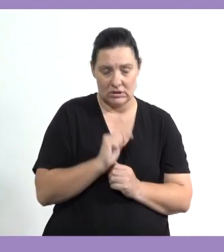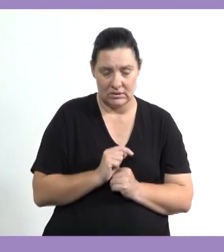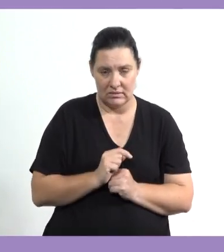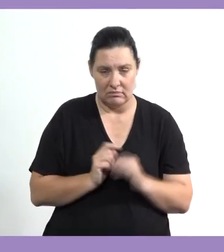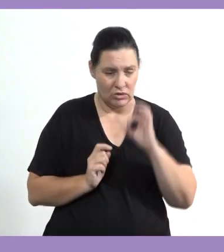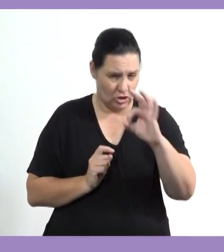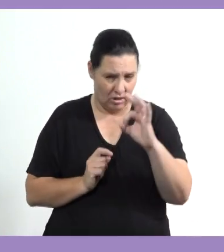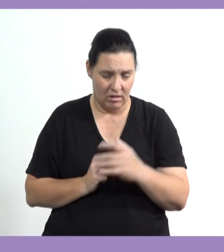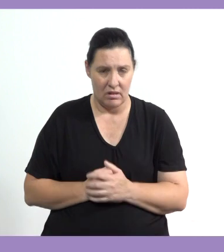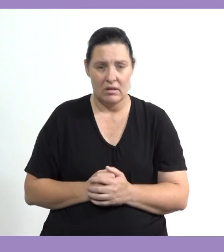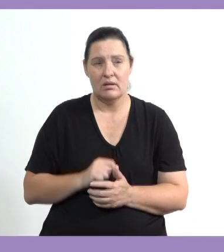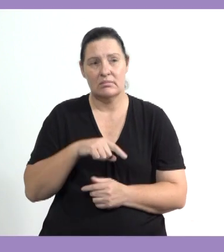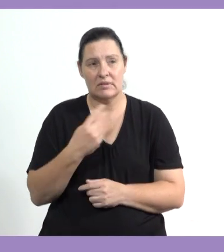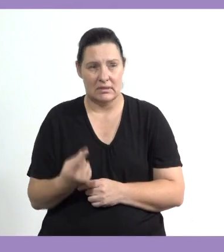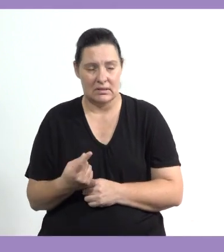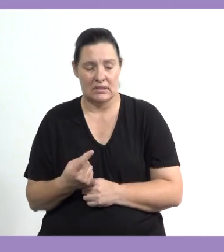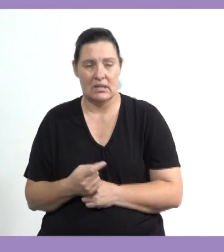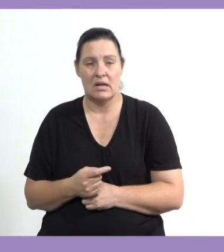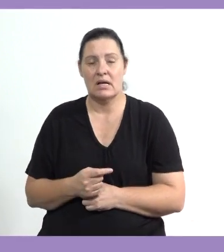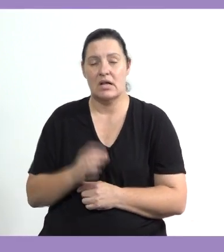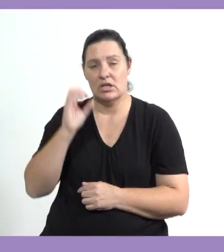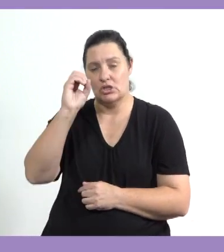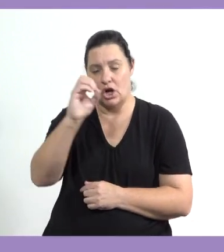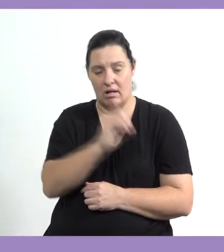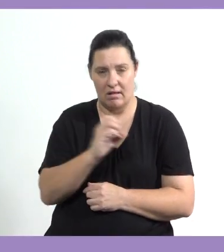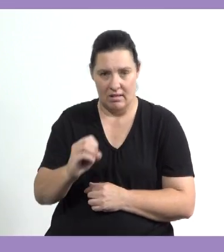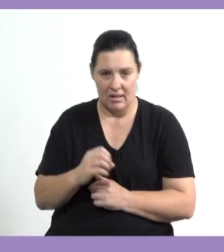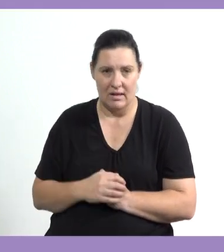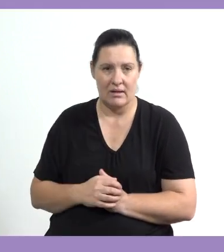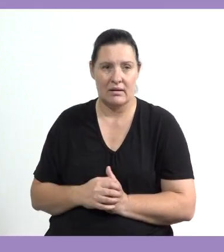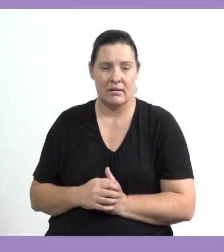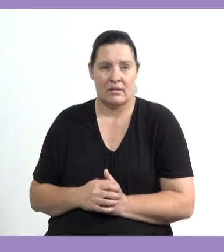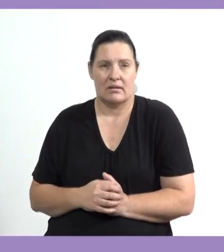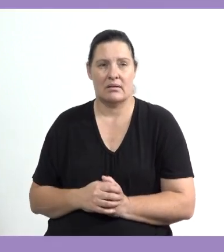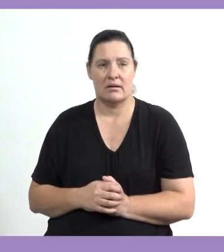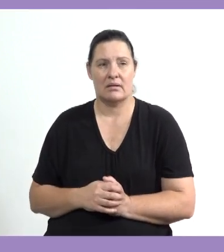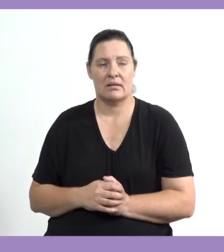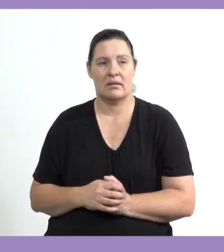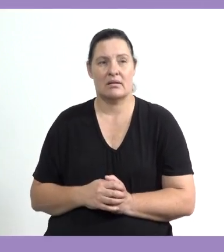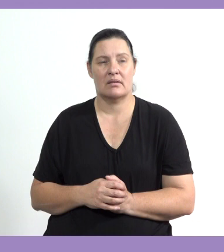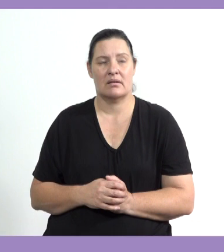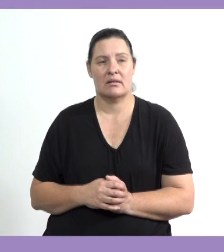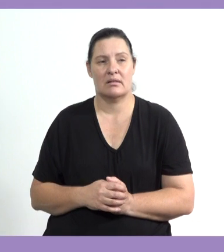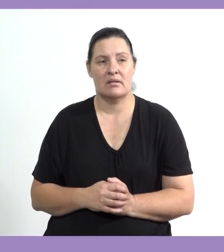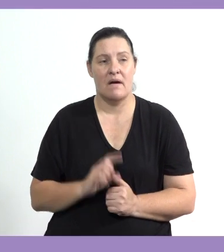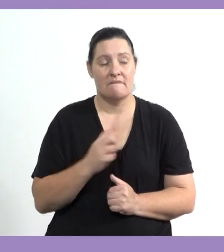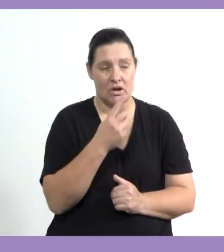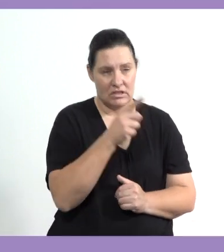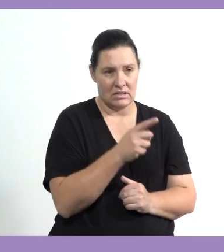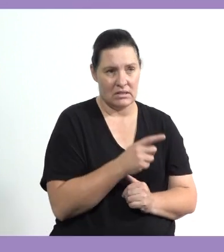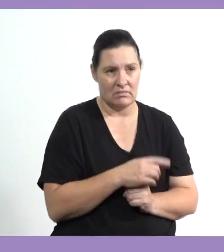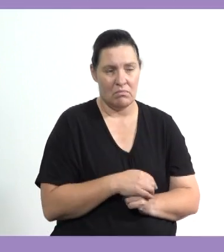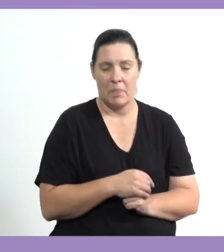or 1 circle. The second one, the number of circles. This should be circles, not triangles. So the first one